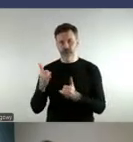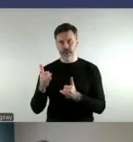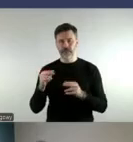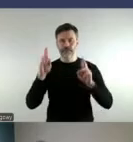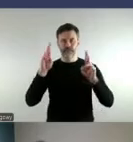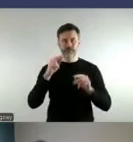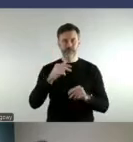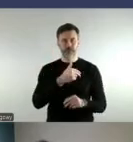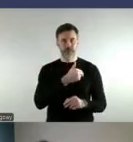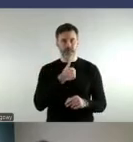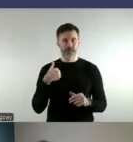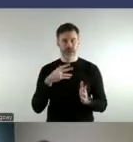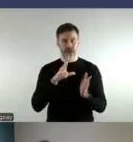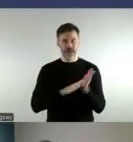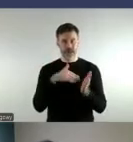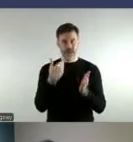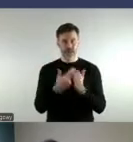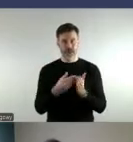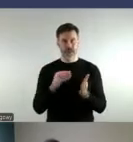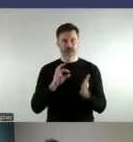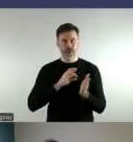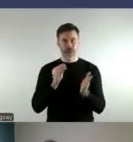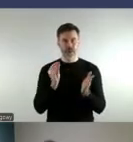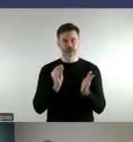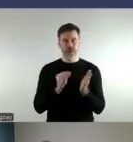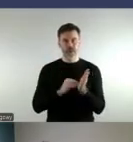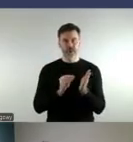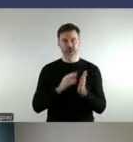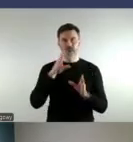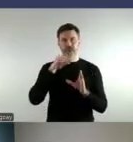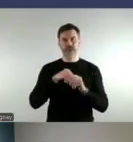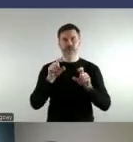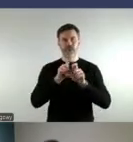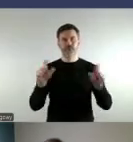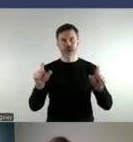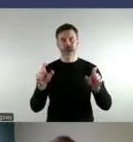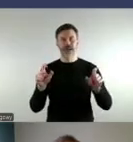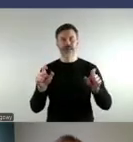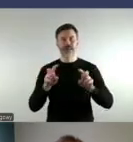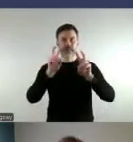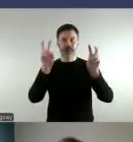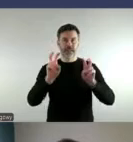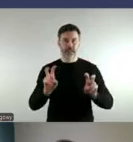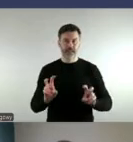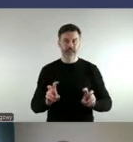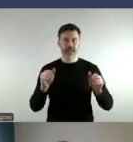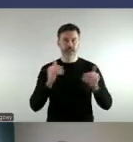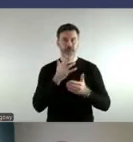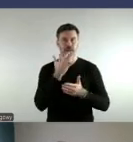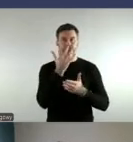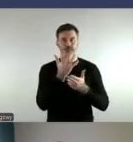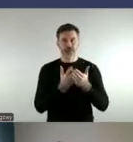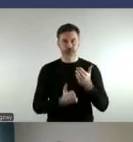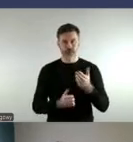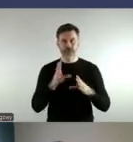applicable regardless of types of crises that may occur in your region or municipality.